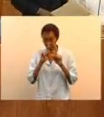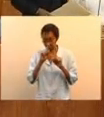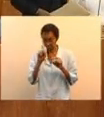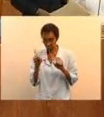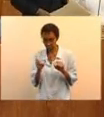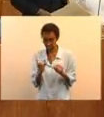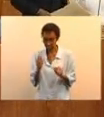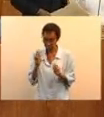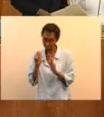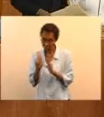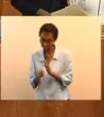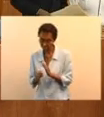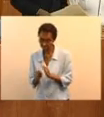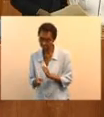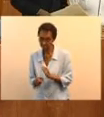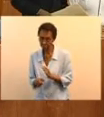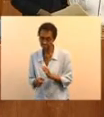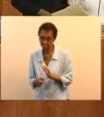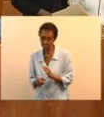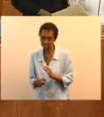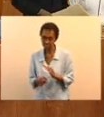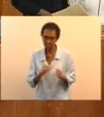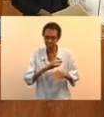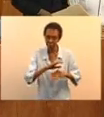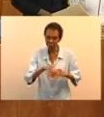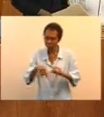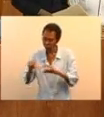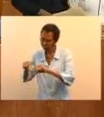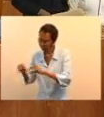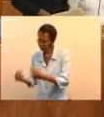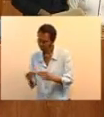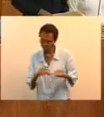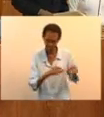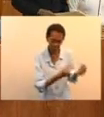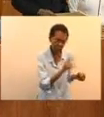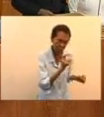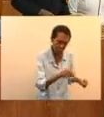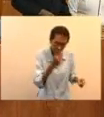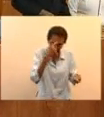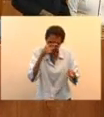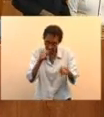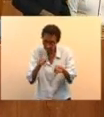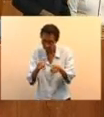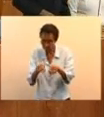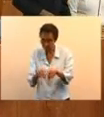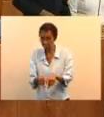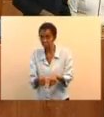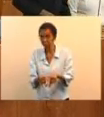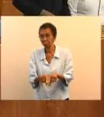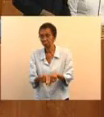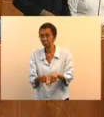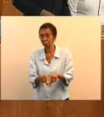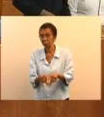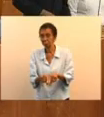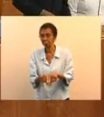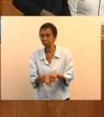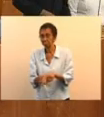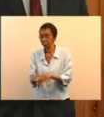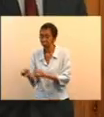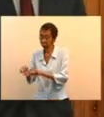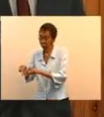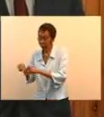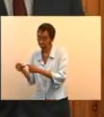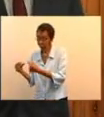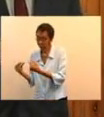to the court for referral to mediation, all other parties to the dispute must agree. Parties can